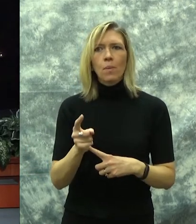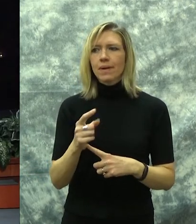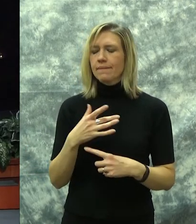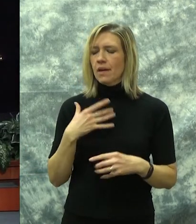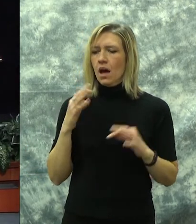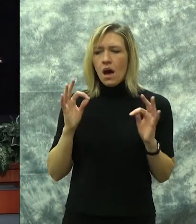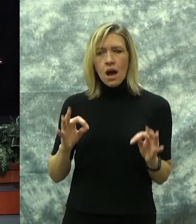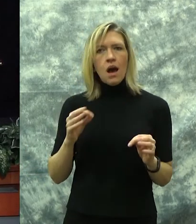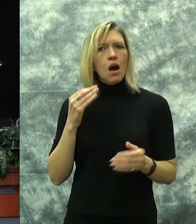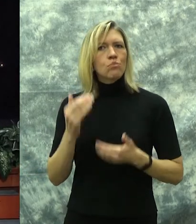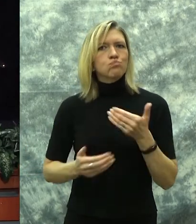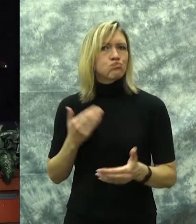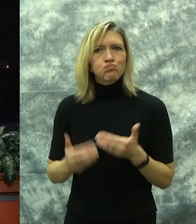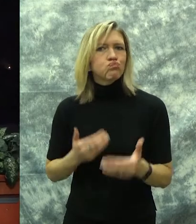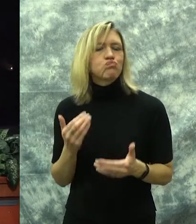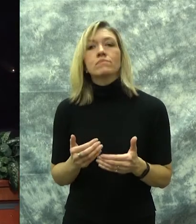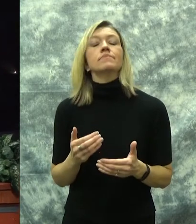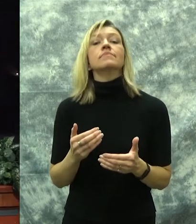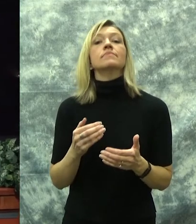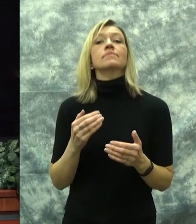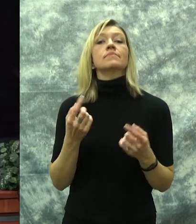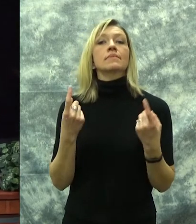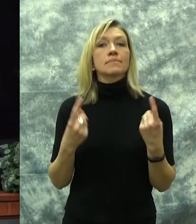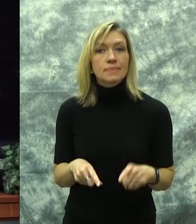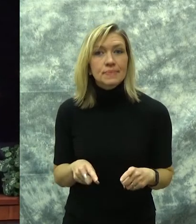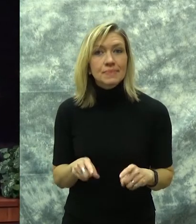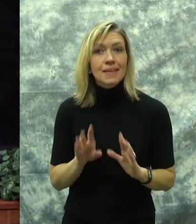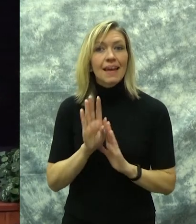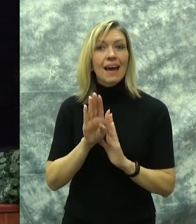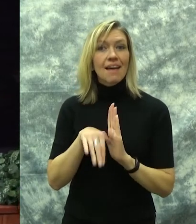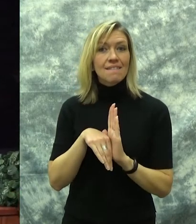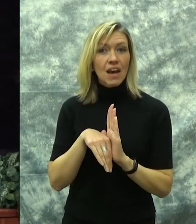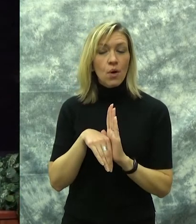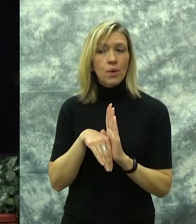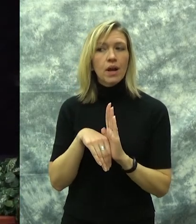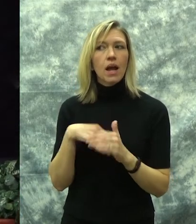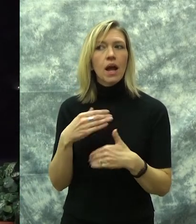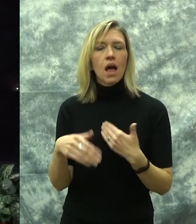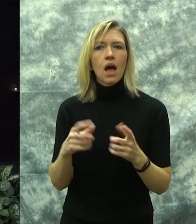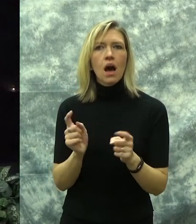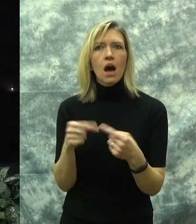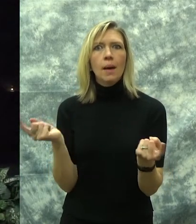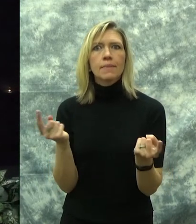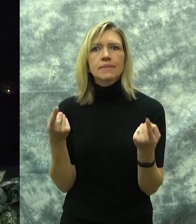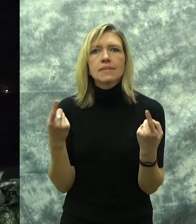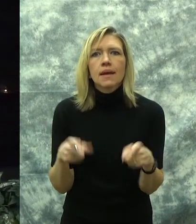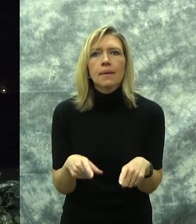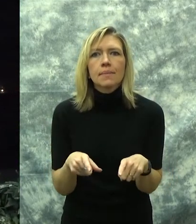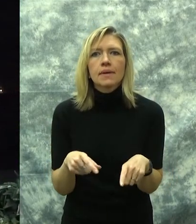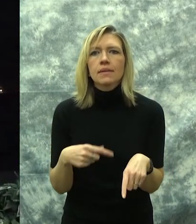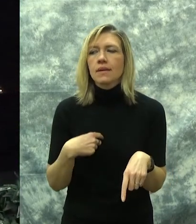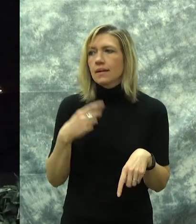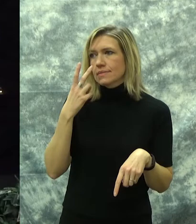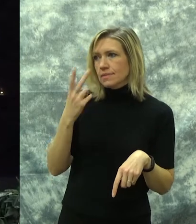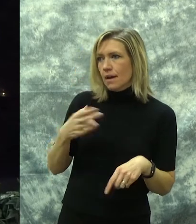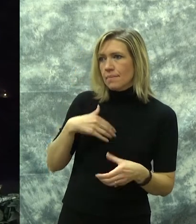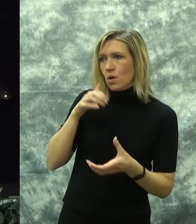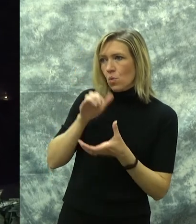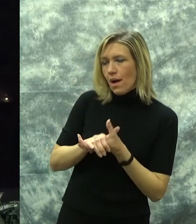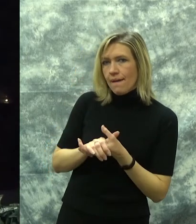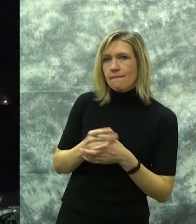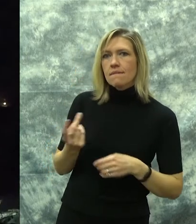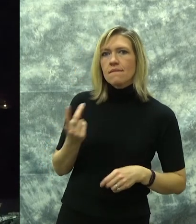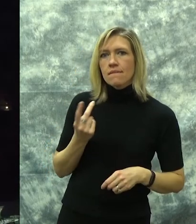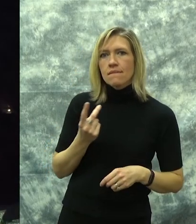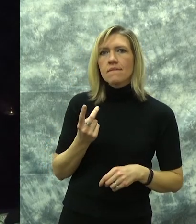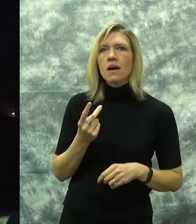30 minutes later, the opposite experience happened. So I got to see my wife, and we got into a little bit